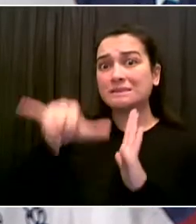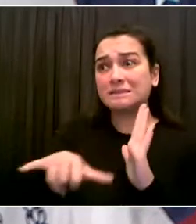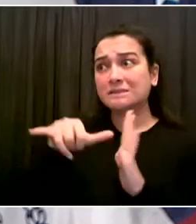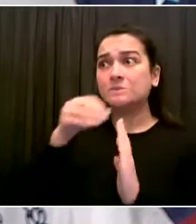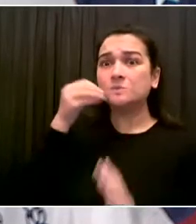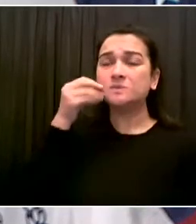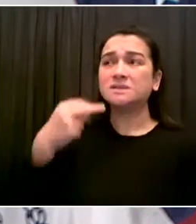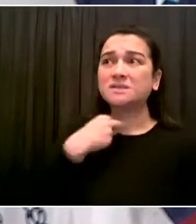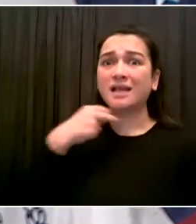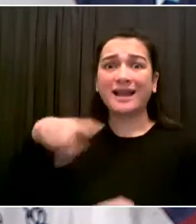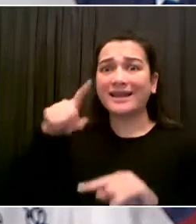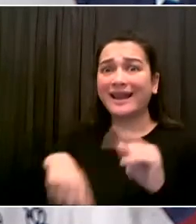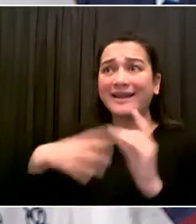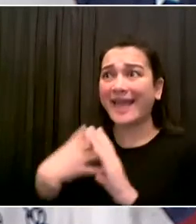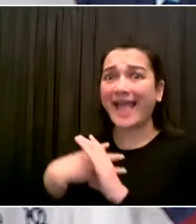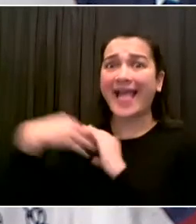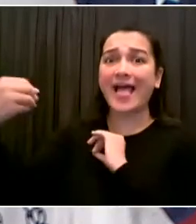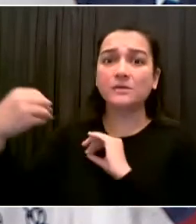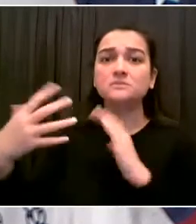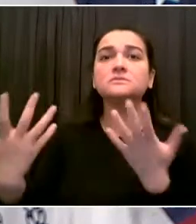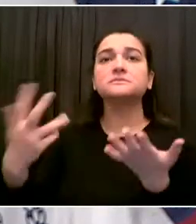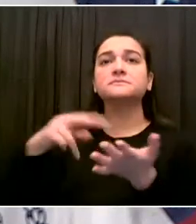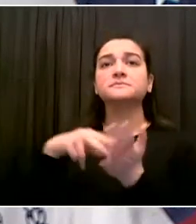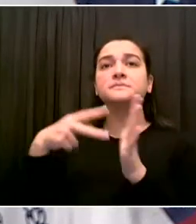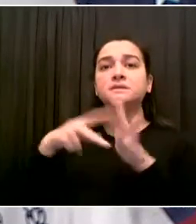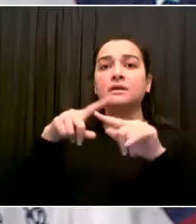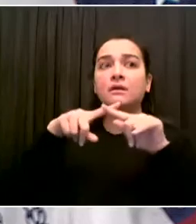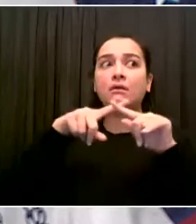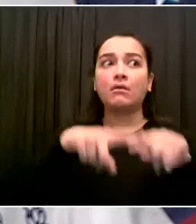obviously, answers from the federal government. Go ahead, Andrew.